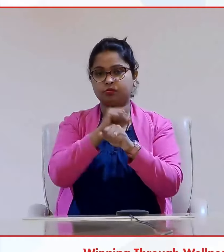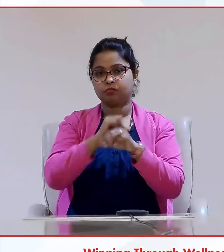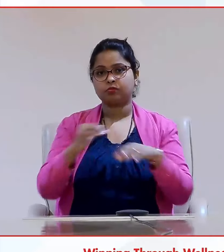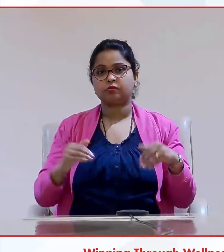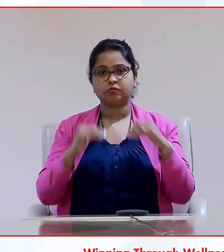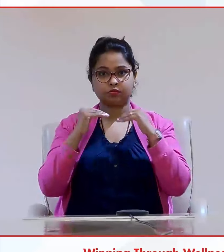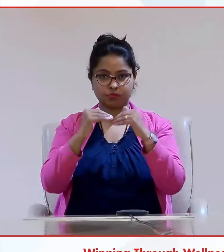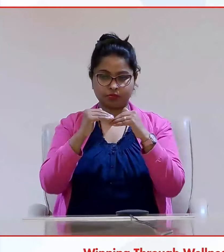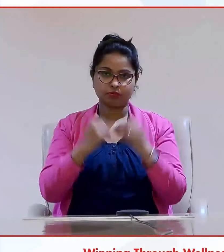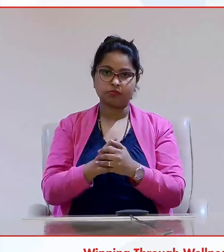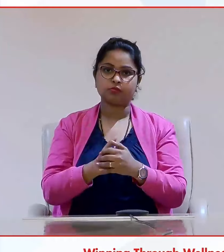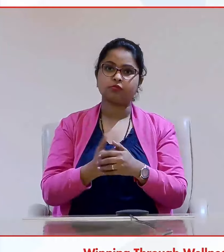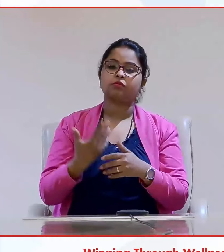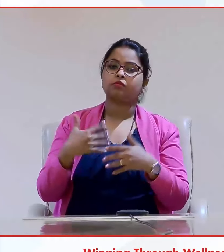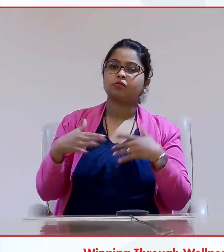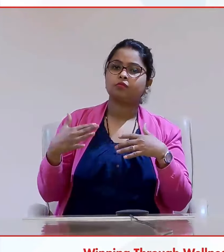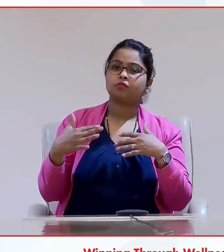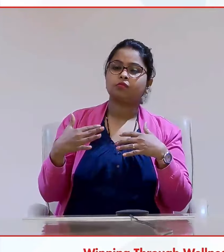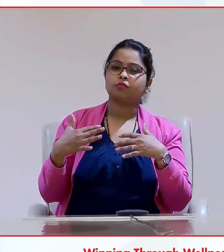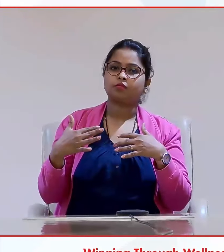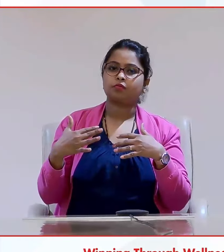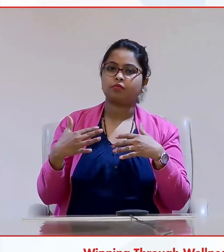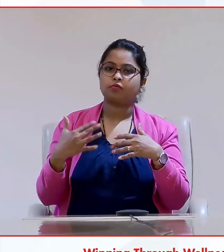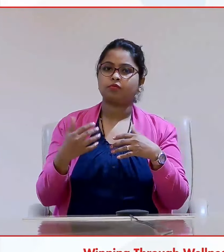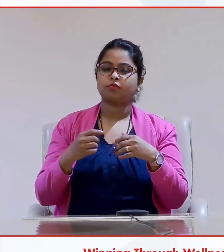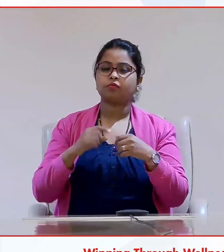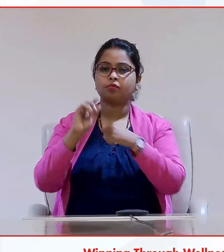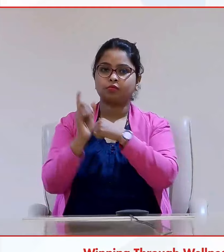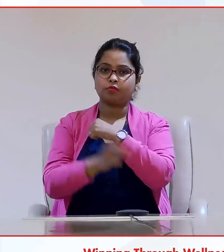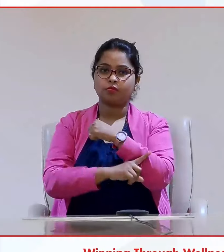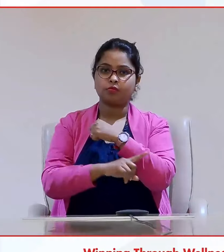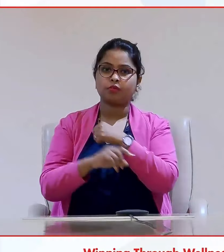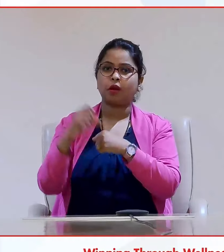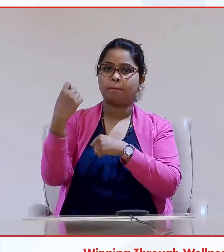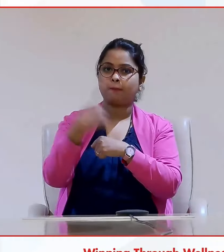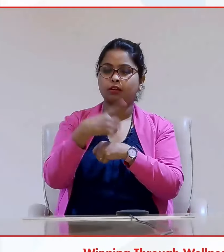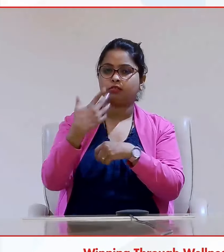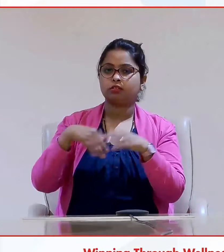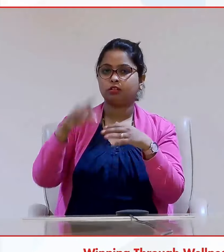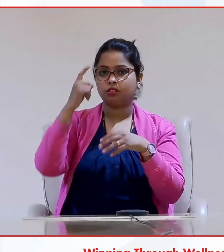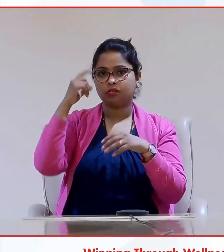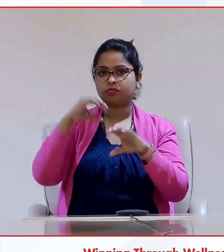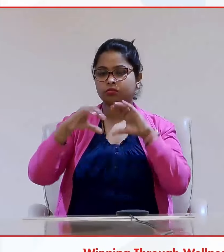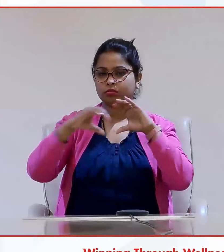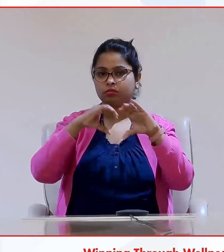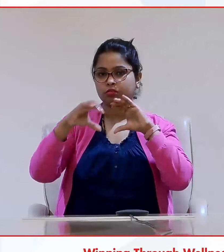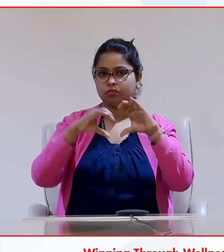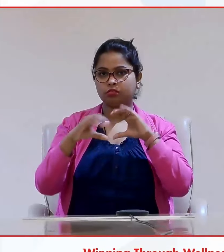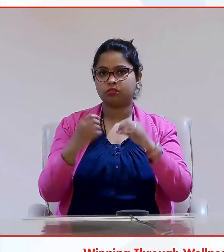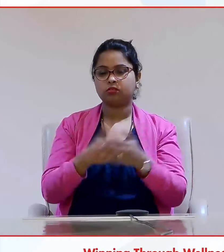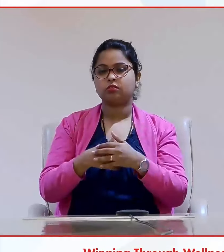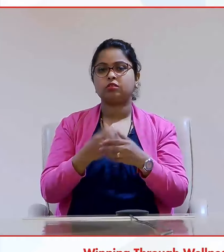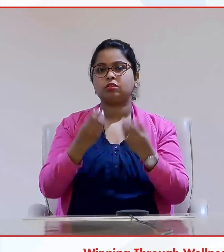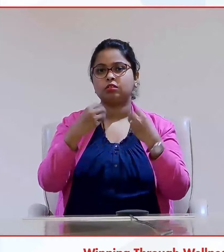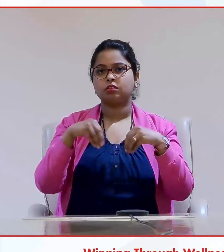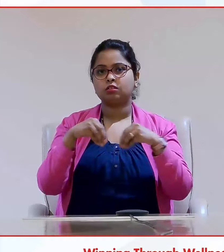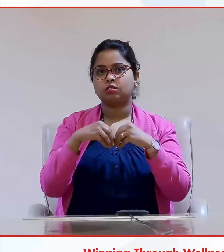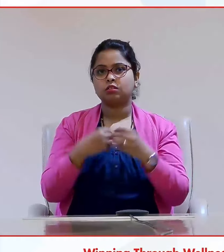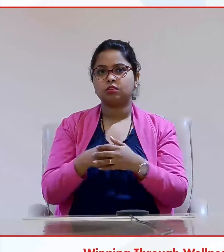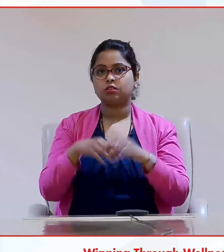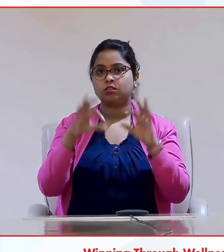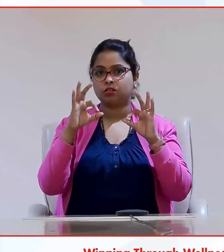to consult with, and I, in the last month or so, I have been interacting with very, very